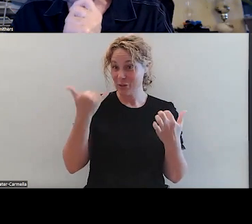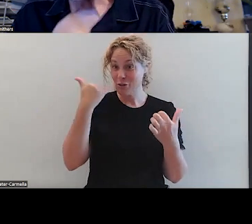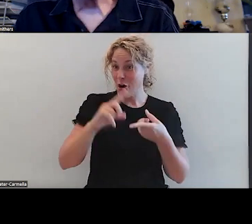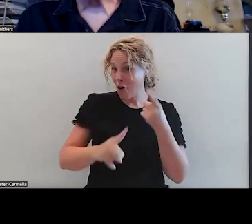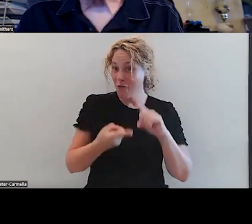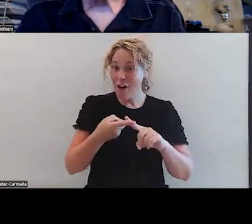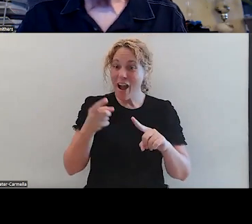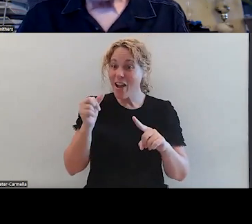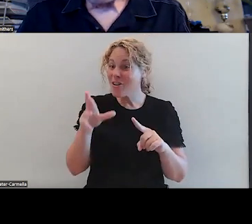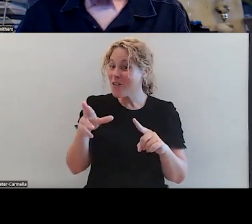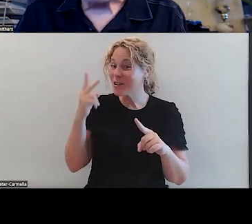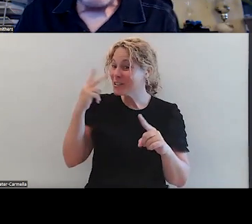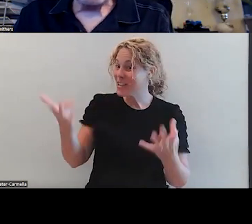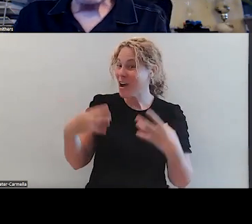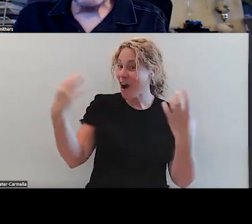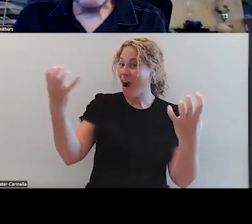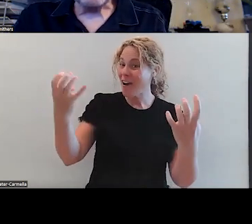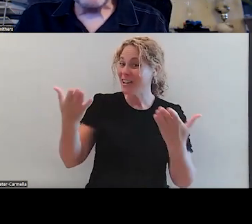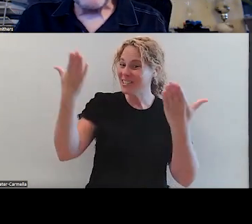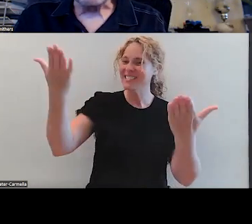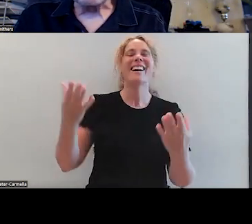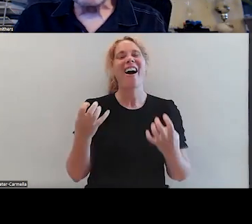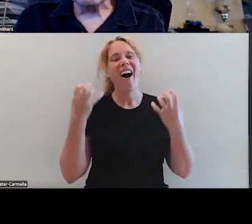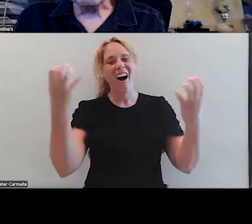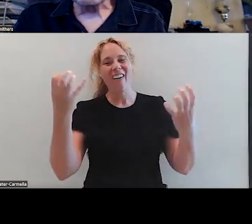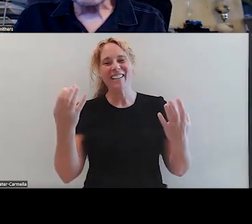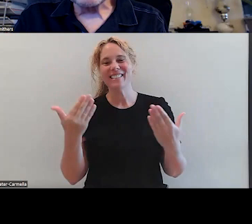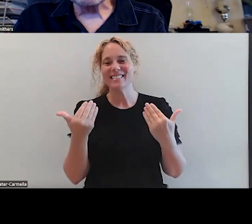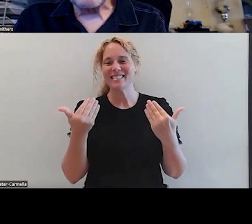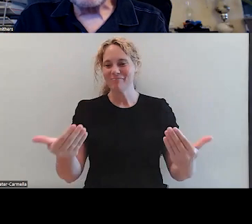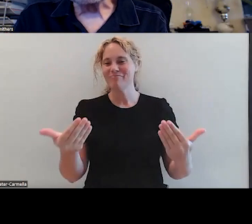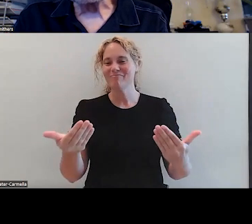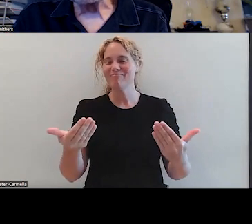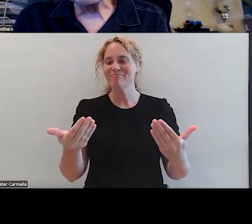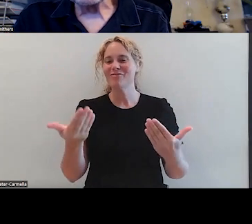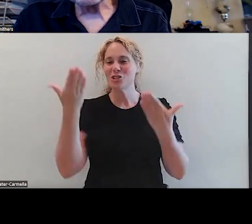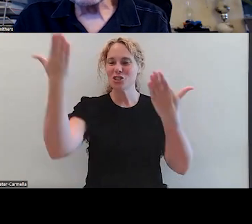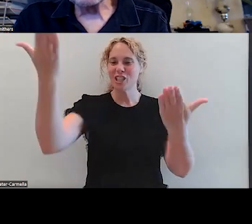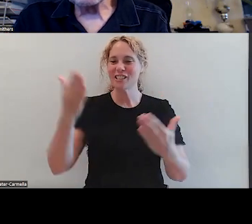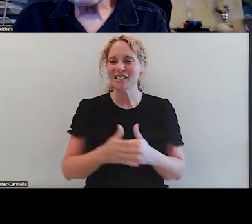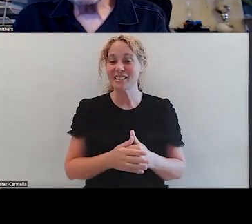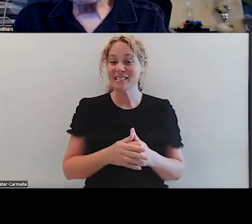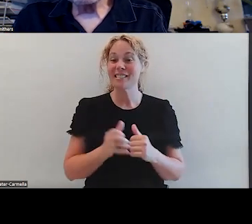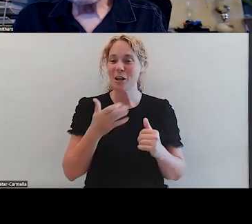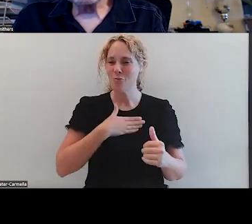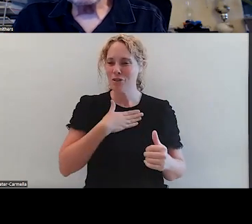or see the audience suggestions? About the audience, yeah, and then I appreciate that.